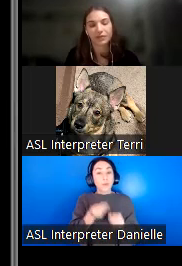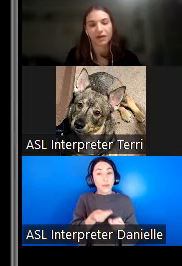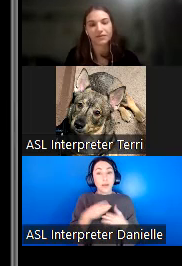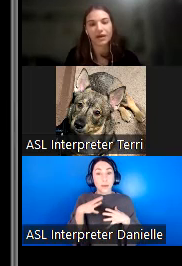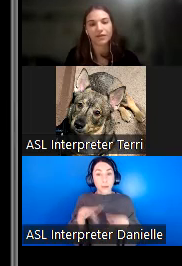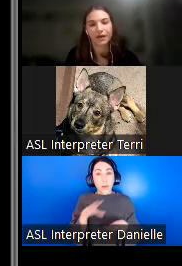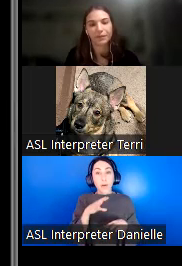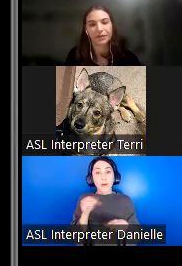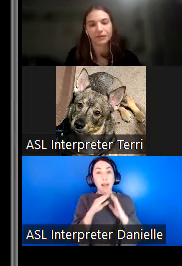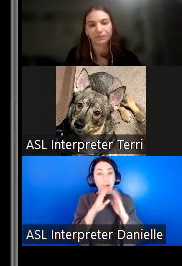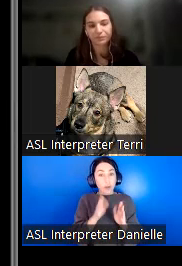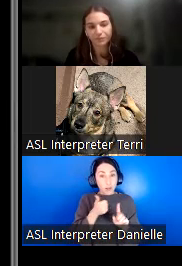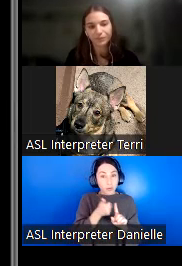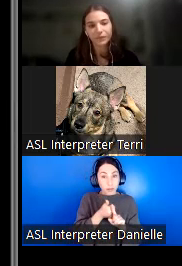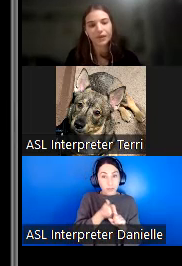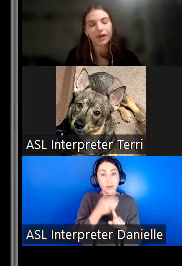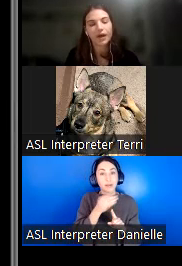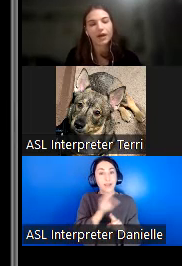and shelter themselves and their families.